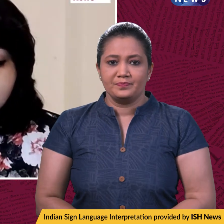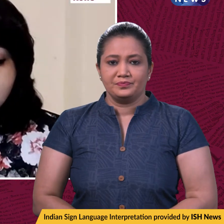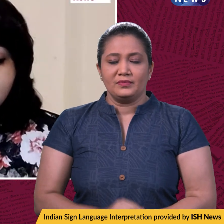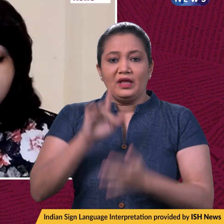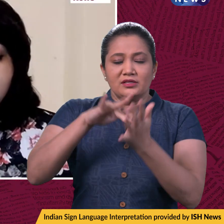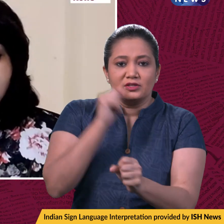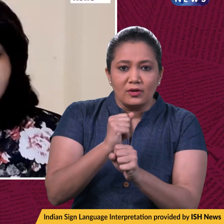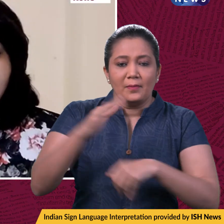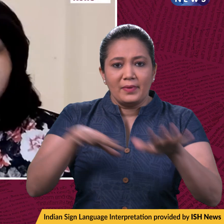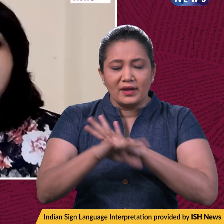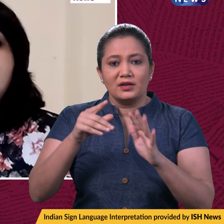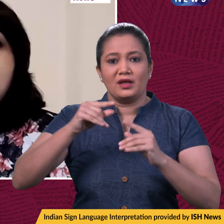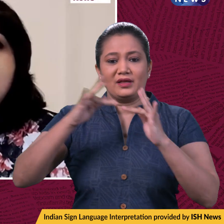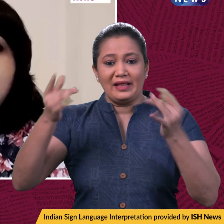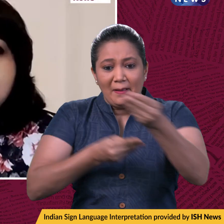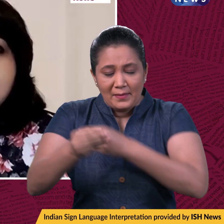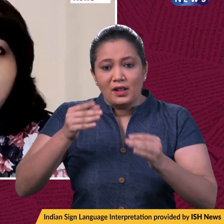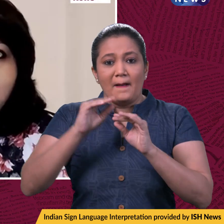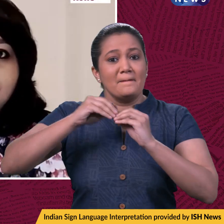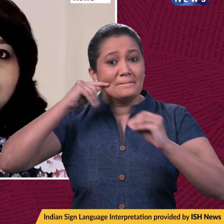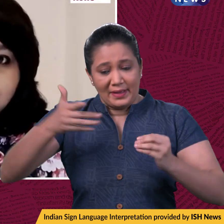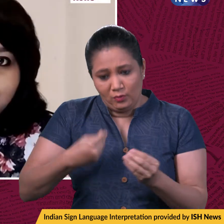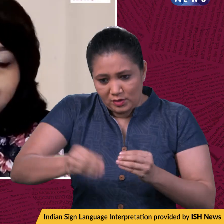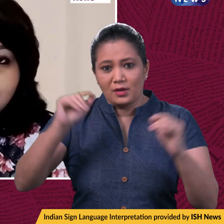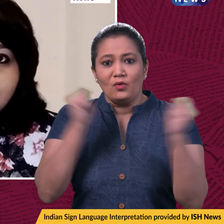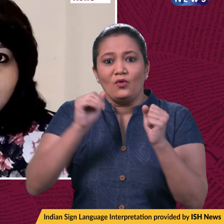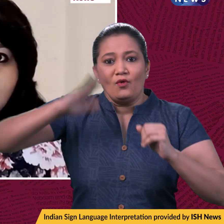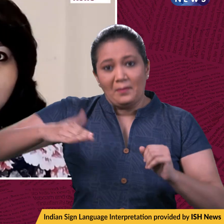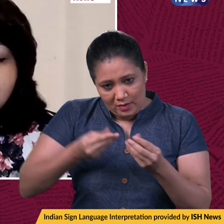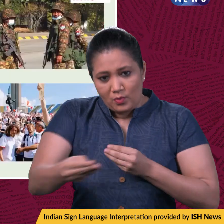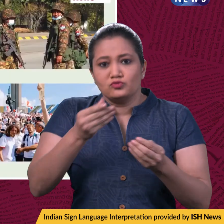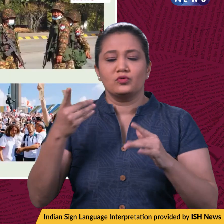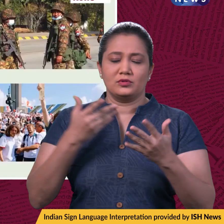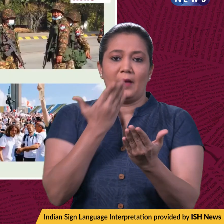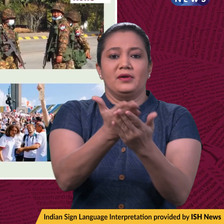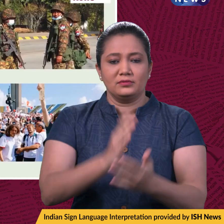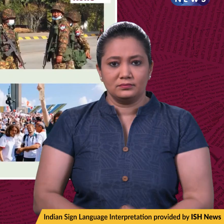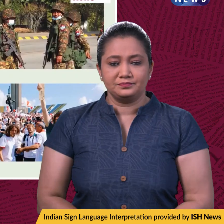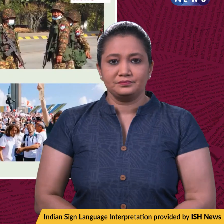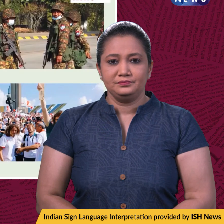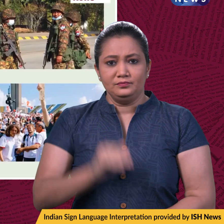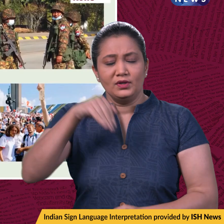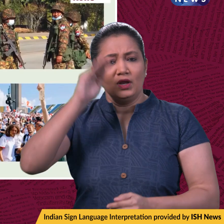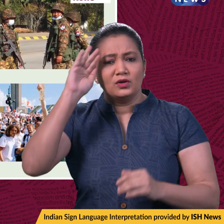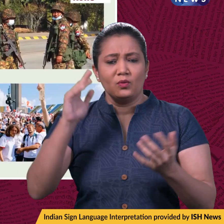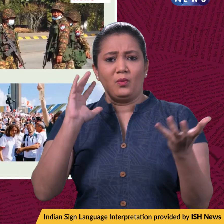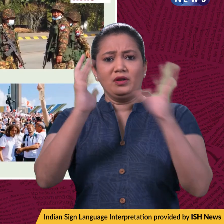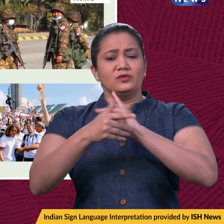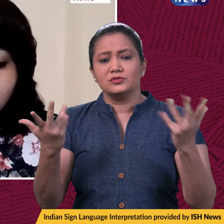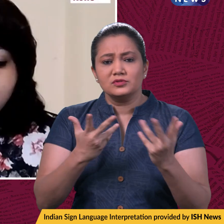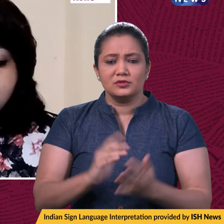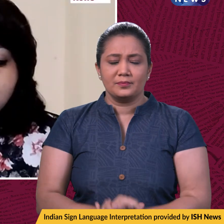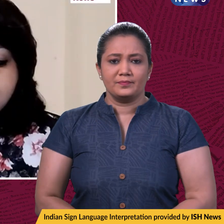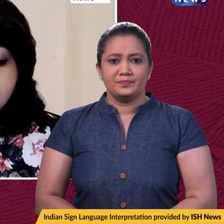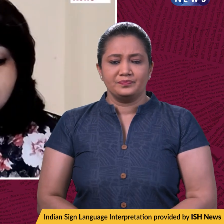set to discuss a crypto bill in the upcoming winter parliament session. And news coming in from across the world right now. The